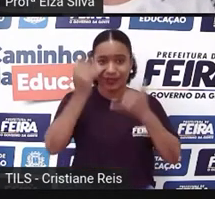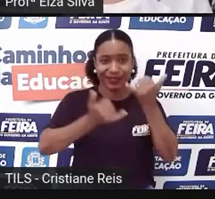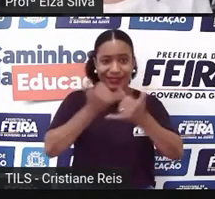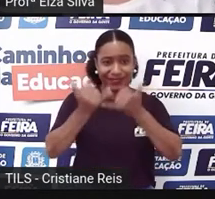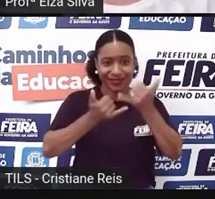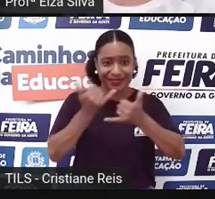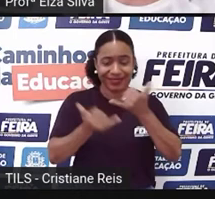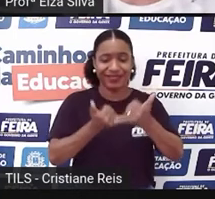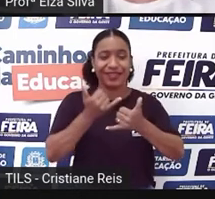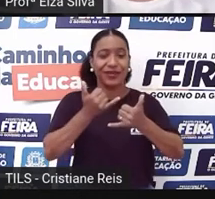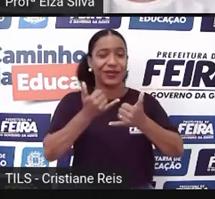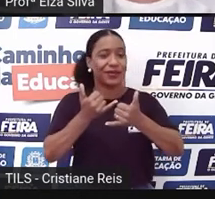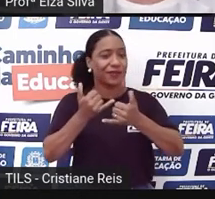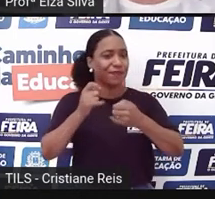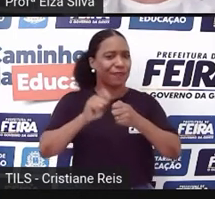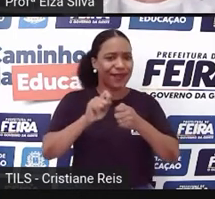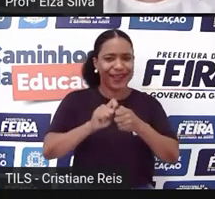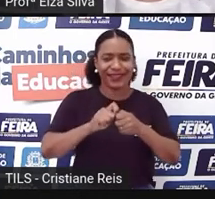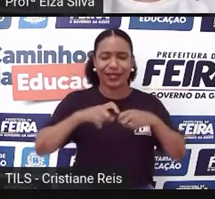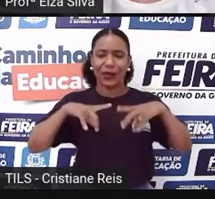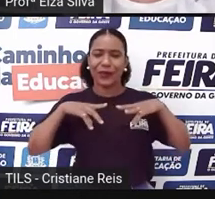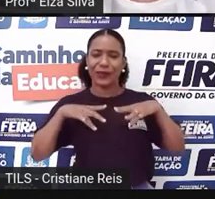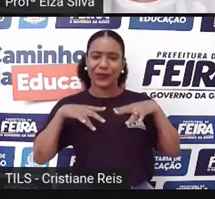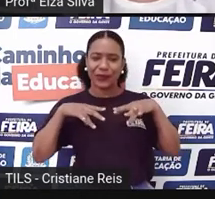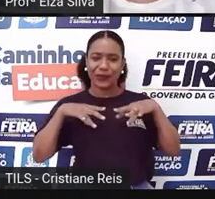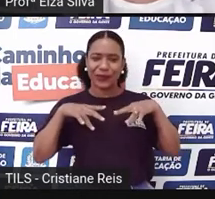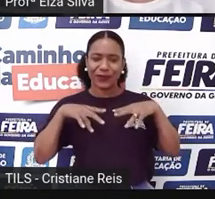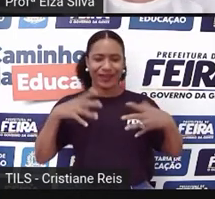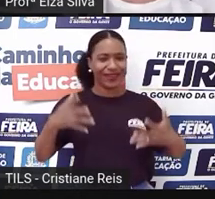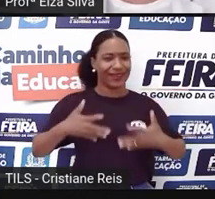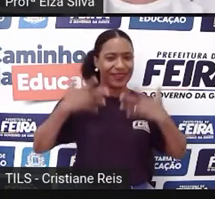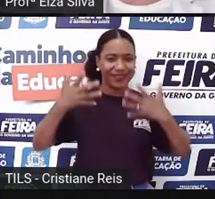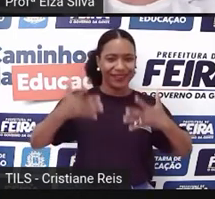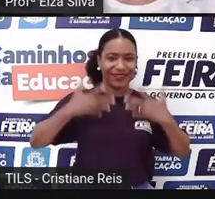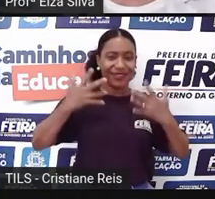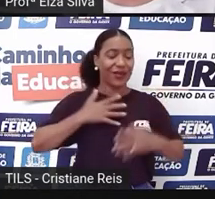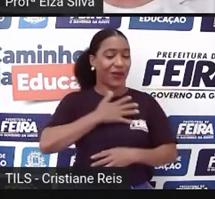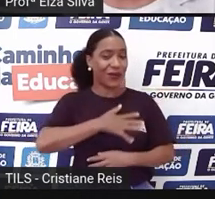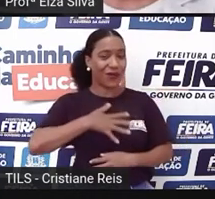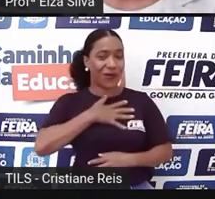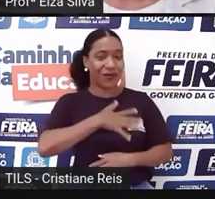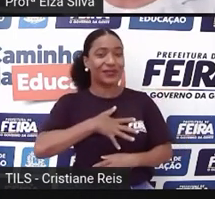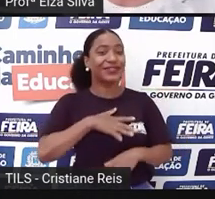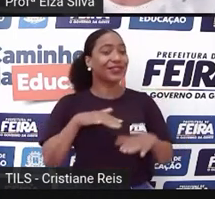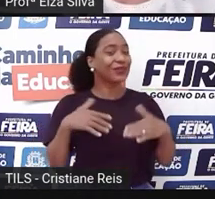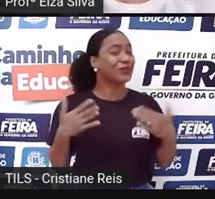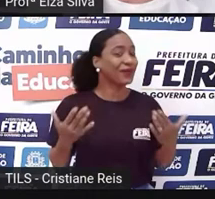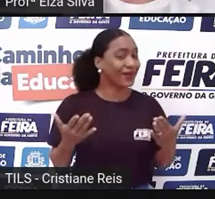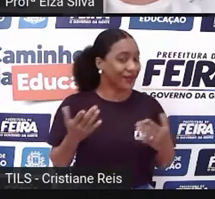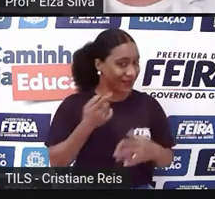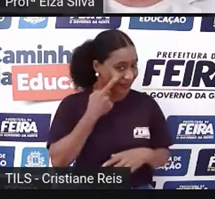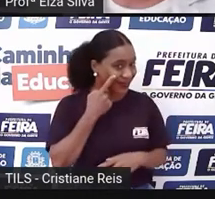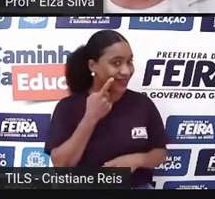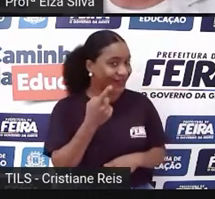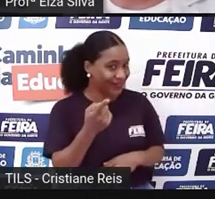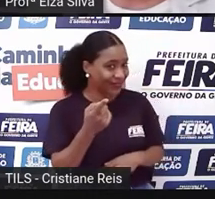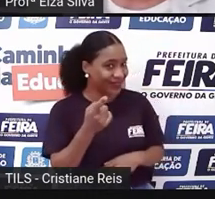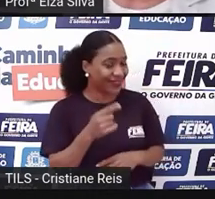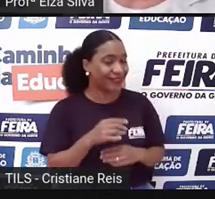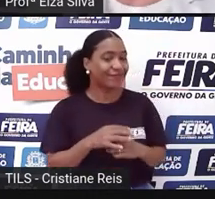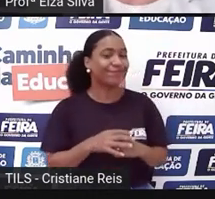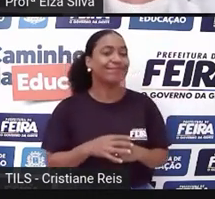pessoas do vídeo praticam? Quais são os hobbies que elas gostam de fazer? Né? Quais são as suas